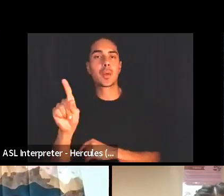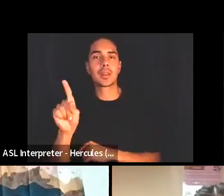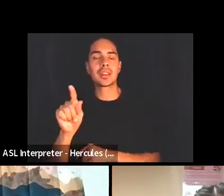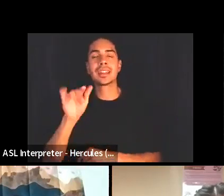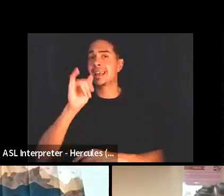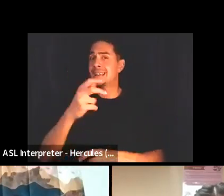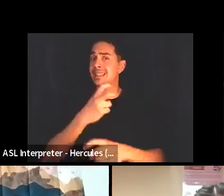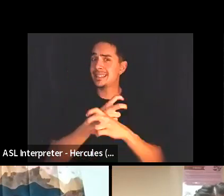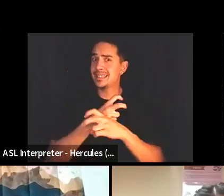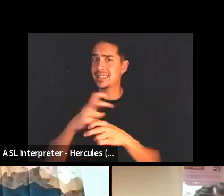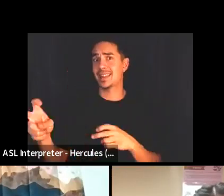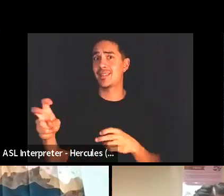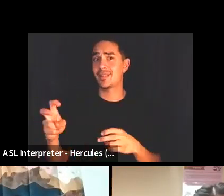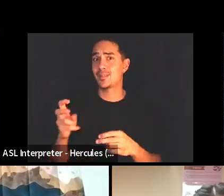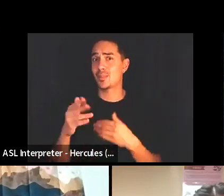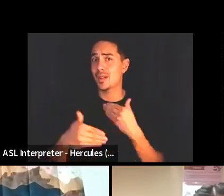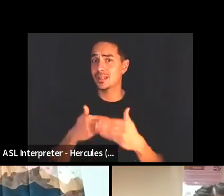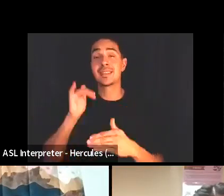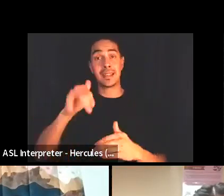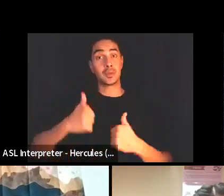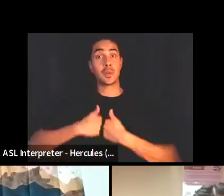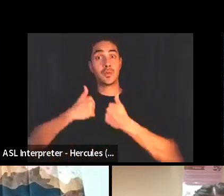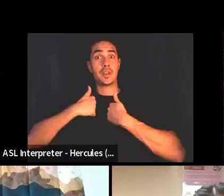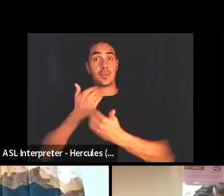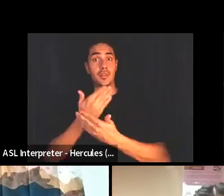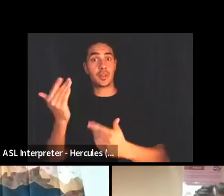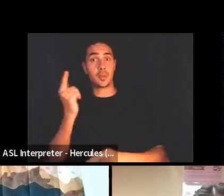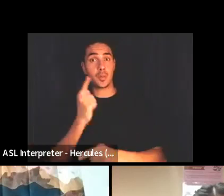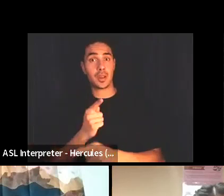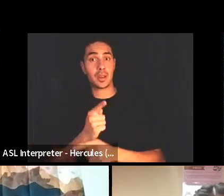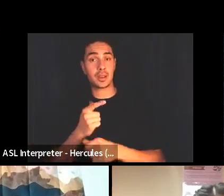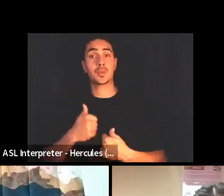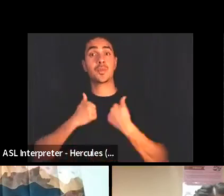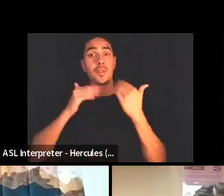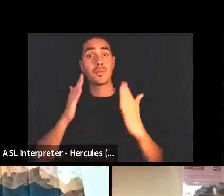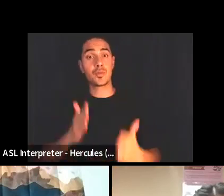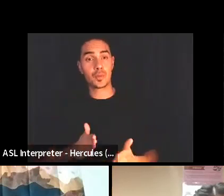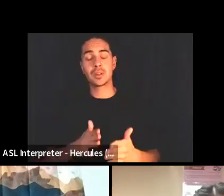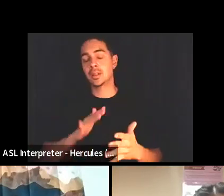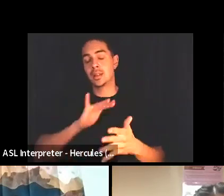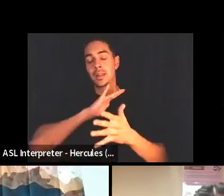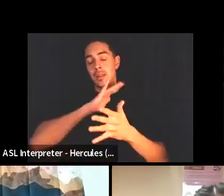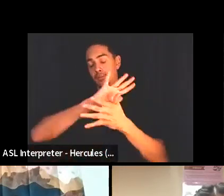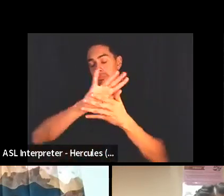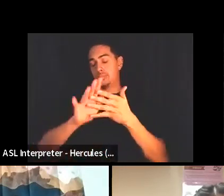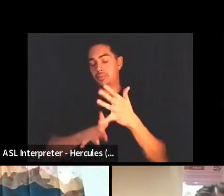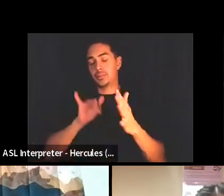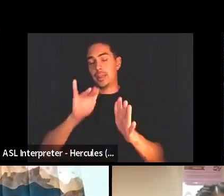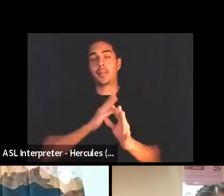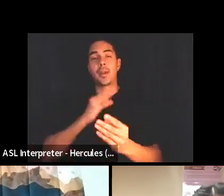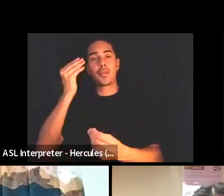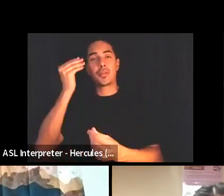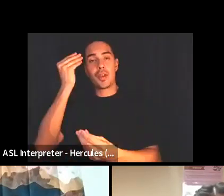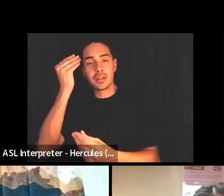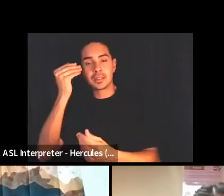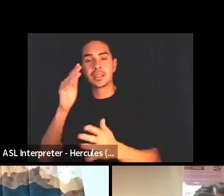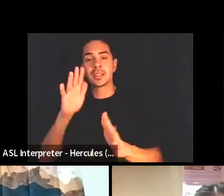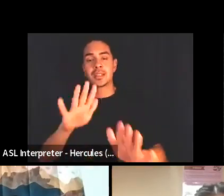process. That's a survivor thing too, right? We struggle from that perspective too. So I don't know. Those are my thoughts. We're enough. It's